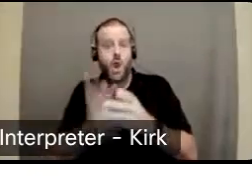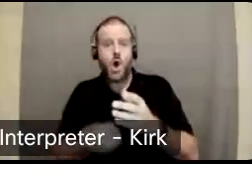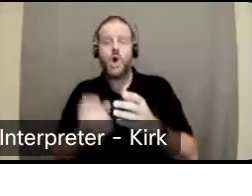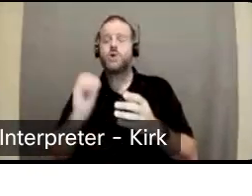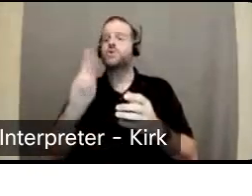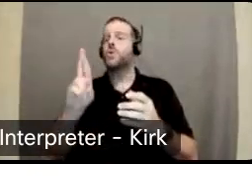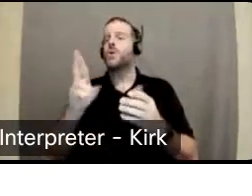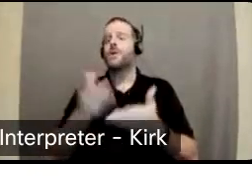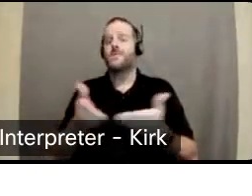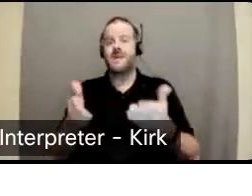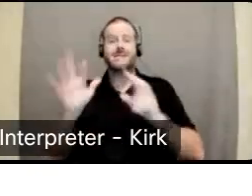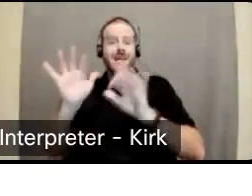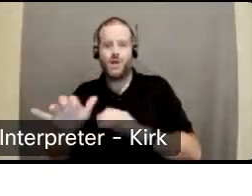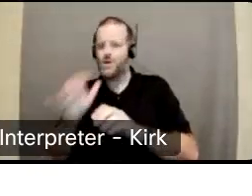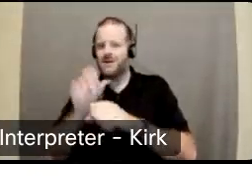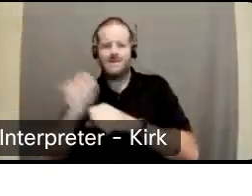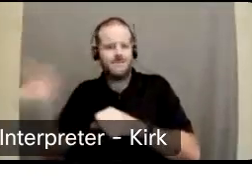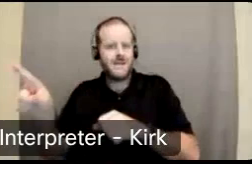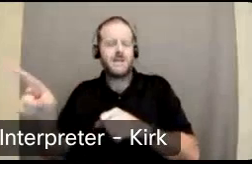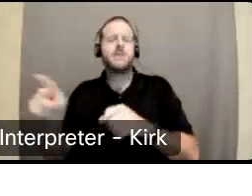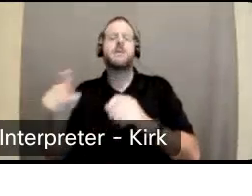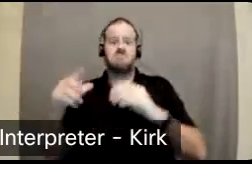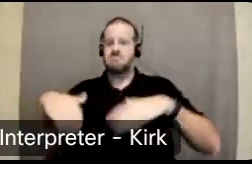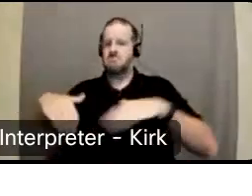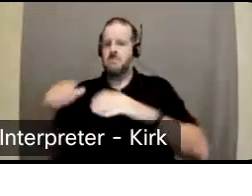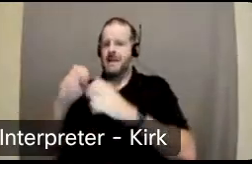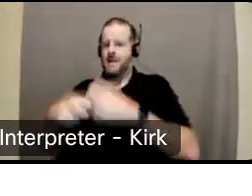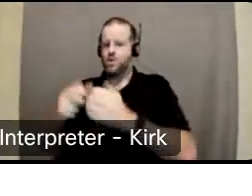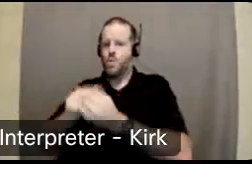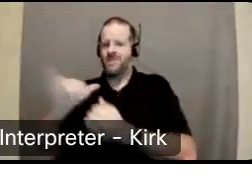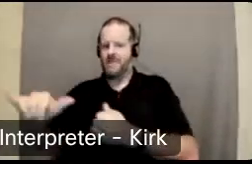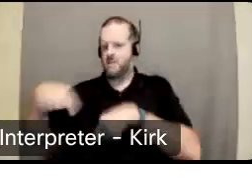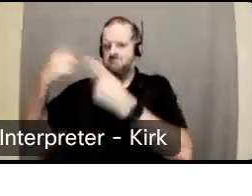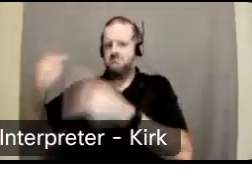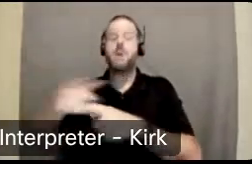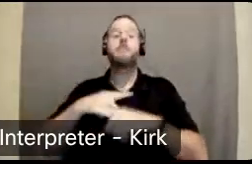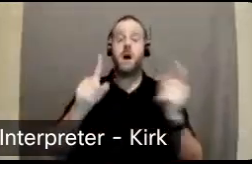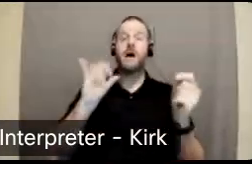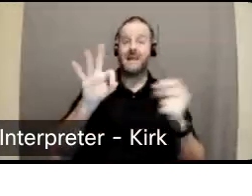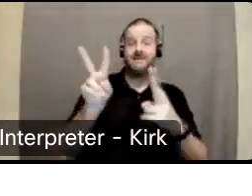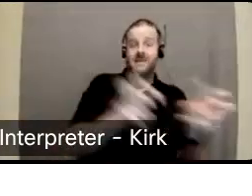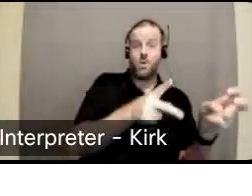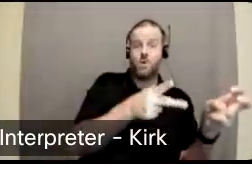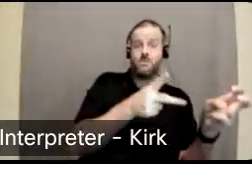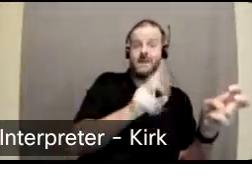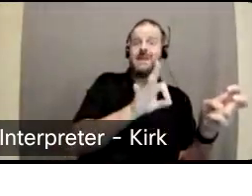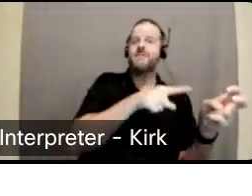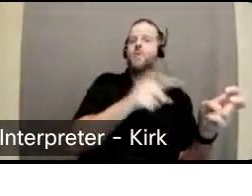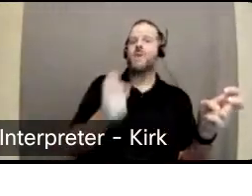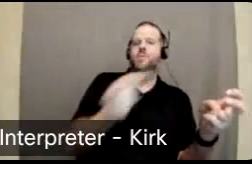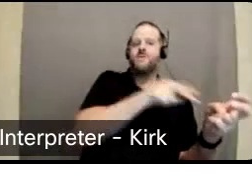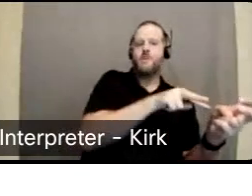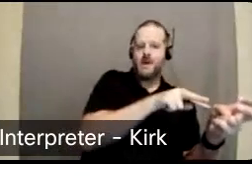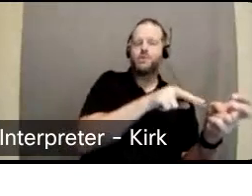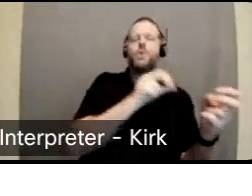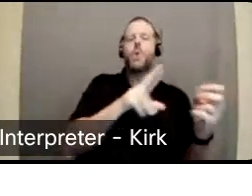or things that have been entered not being submitted. But if you have a PDF that you've downloaded, that's something that you can always refer back to, or we